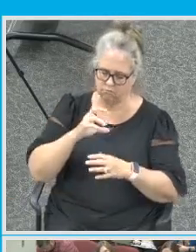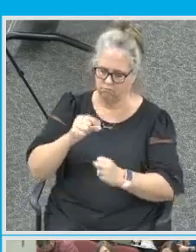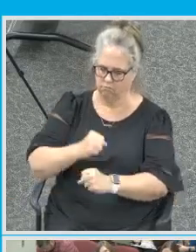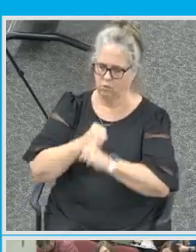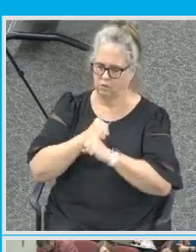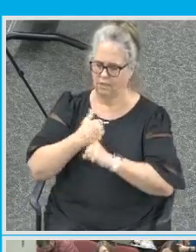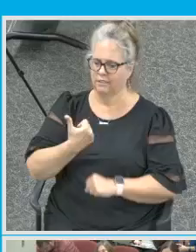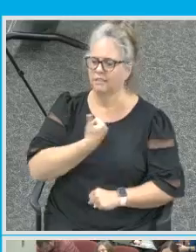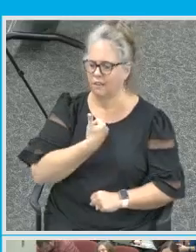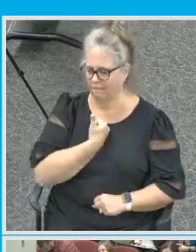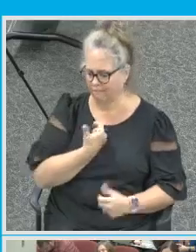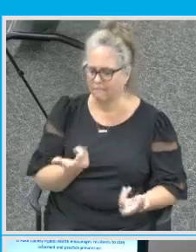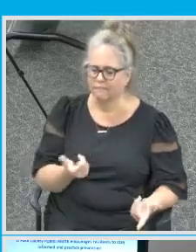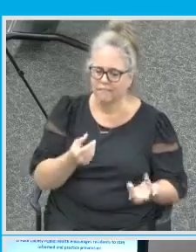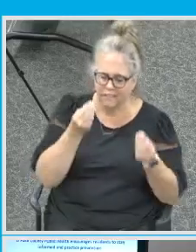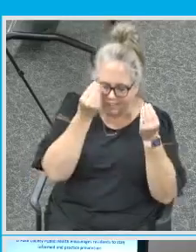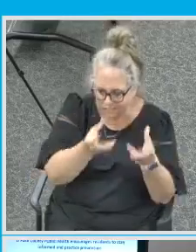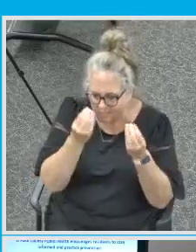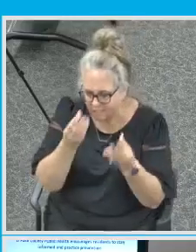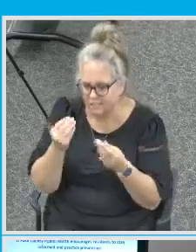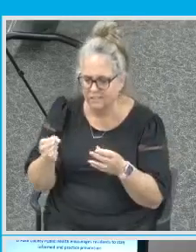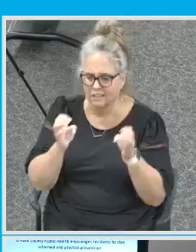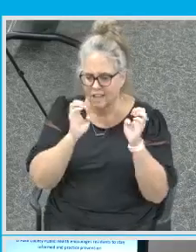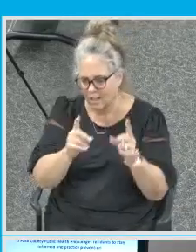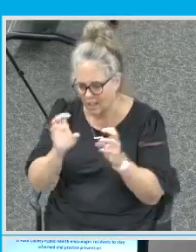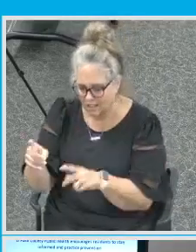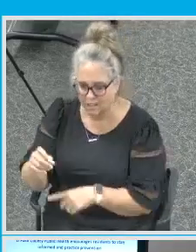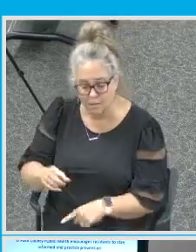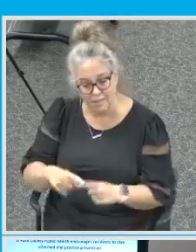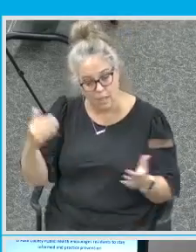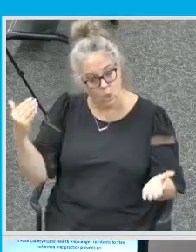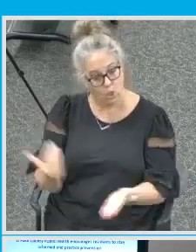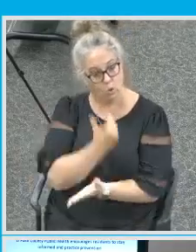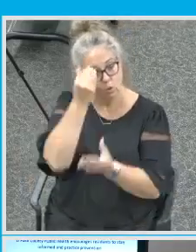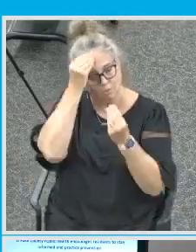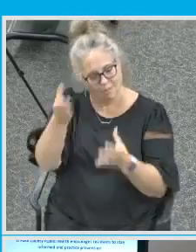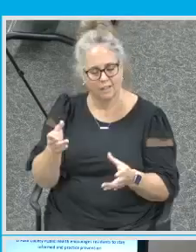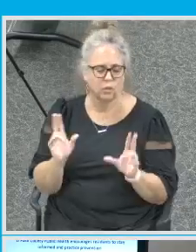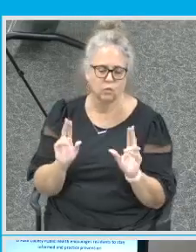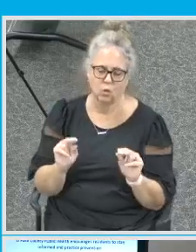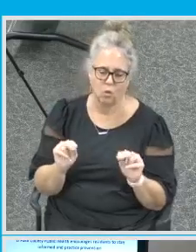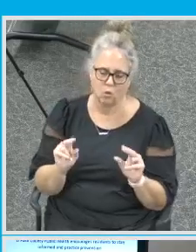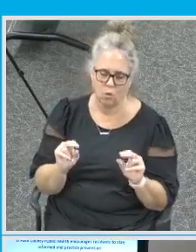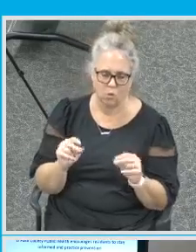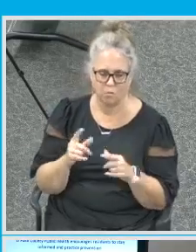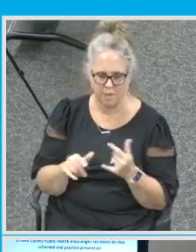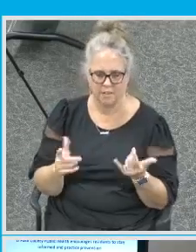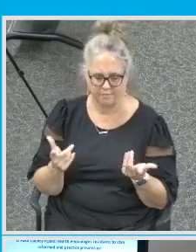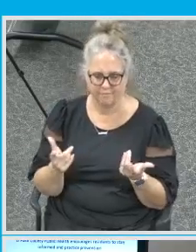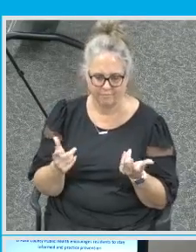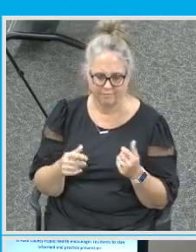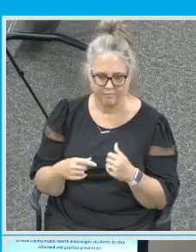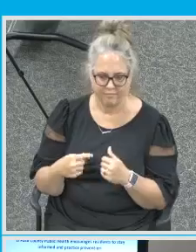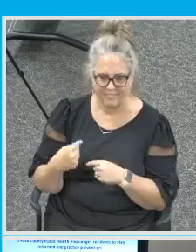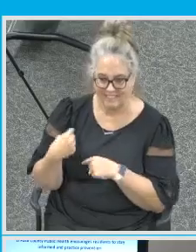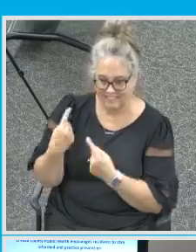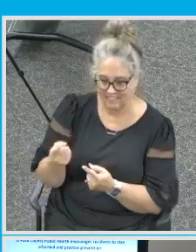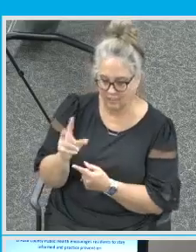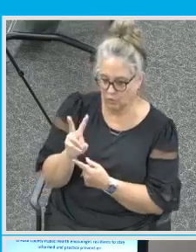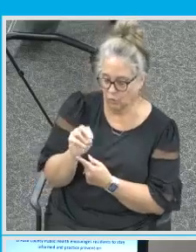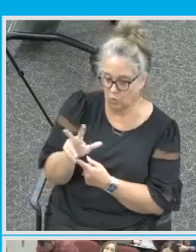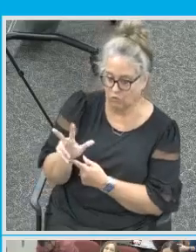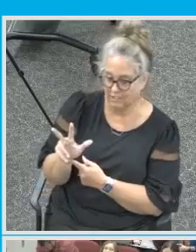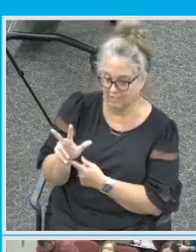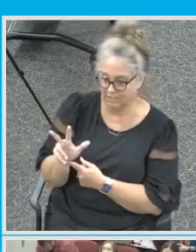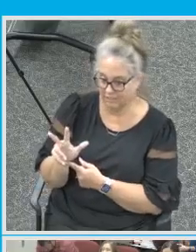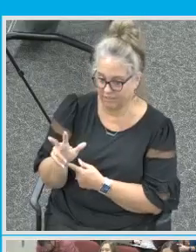is something that is not new in the sense of it's been with us since 2003, and there's a lot of knowledge